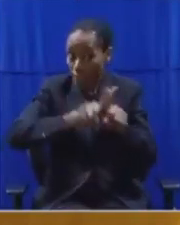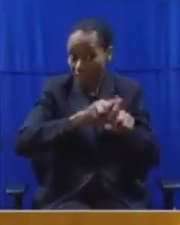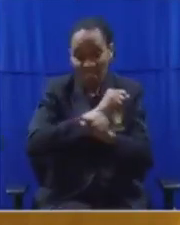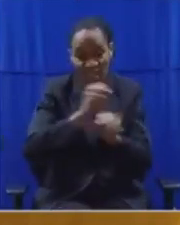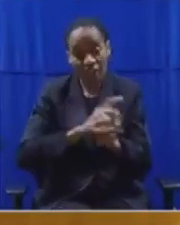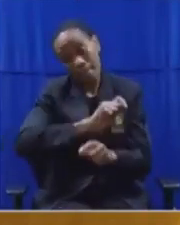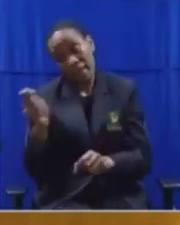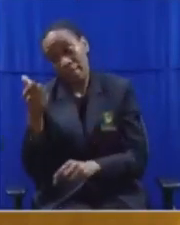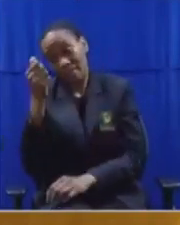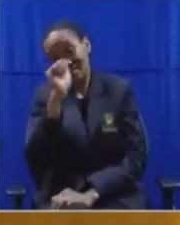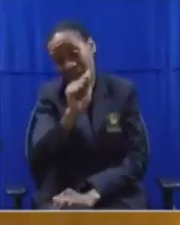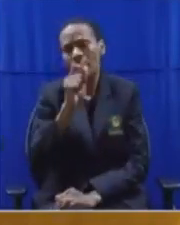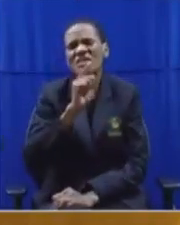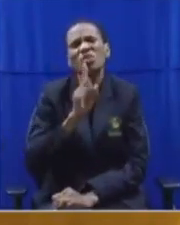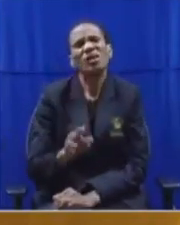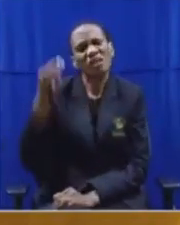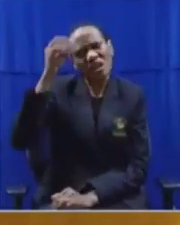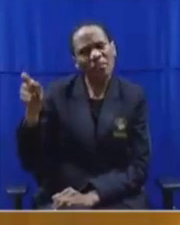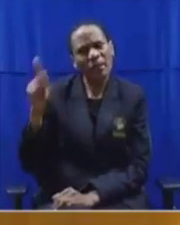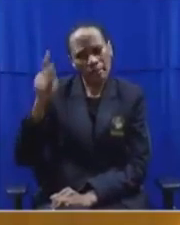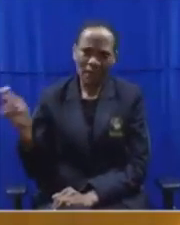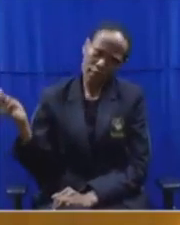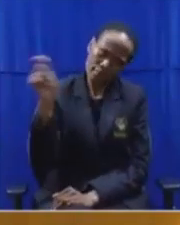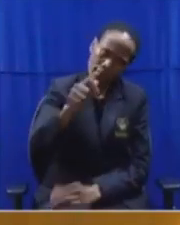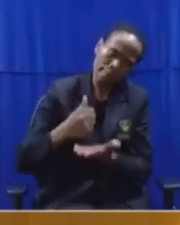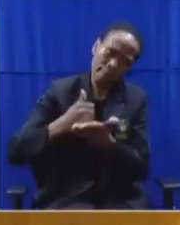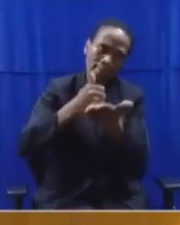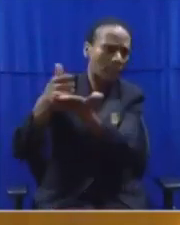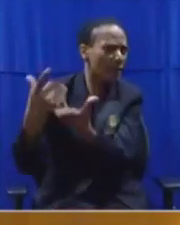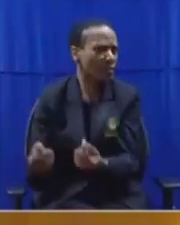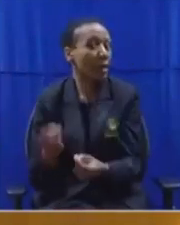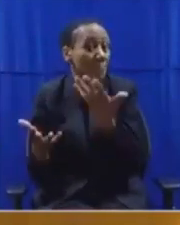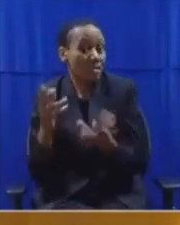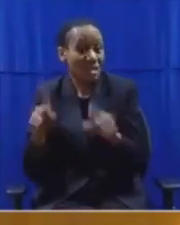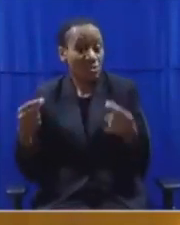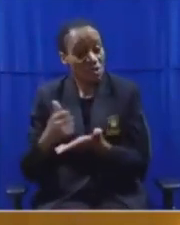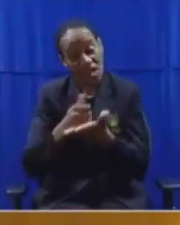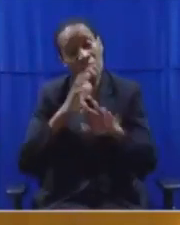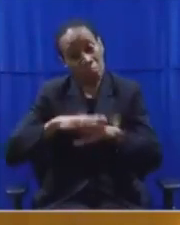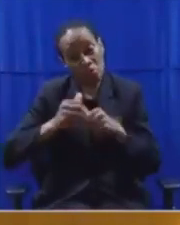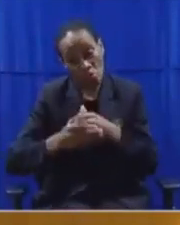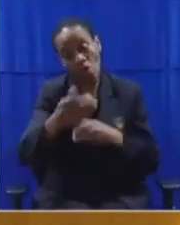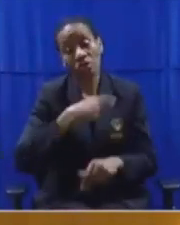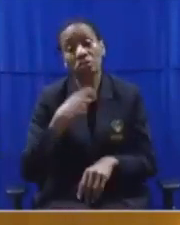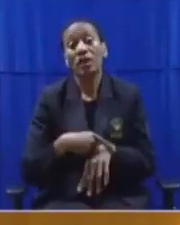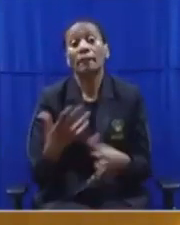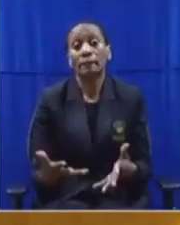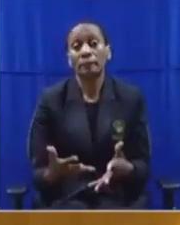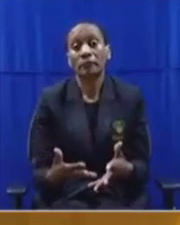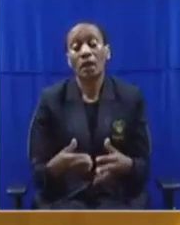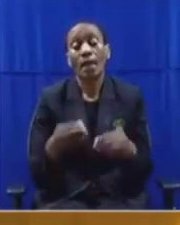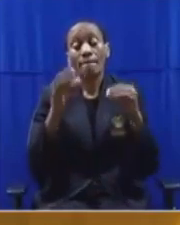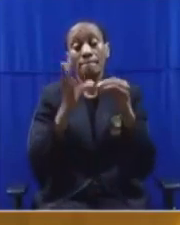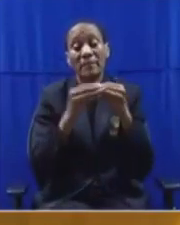debt, the government would be liable and might not be able to honour such debt. The Minister of Public Enterprises, Pravin